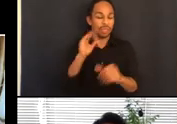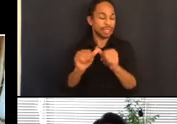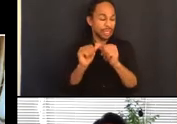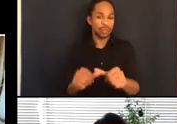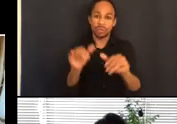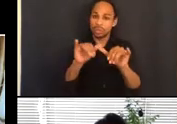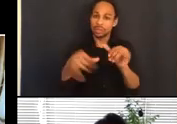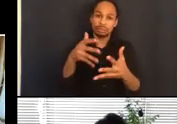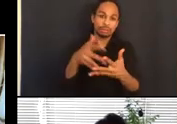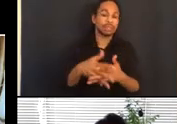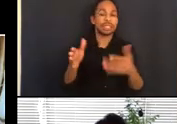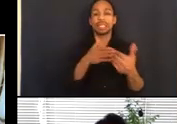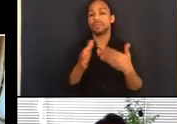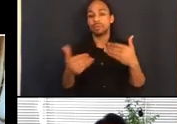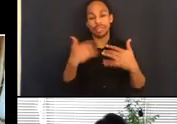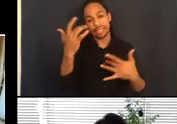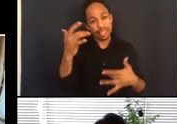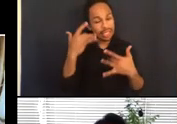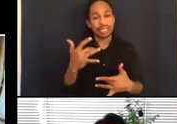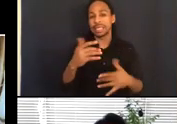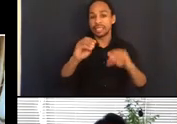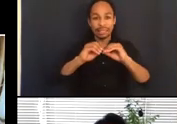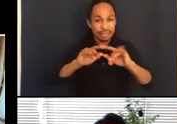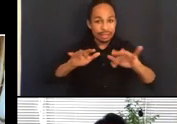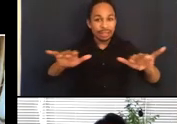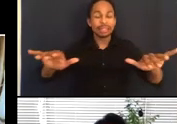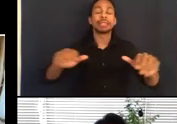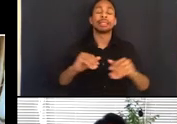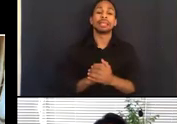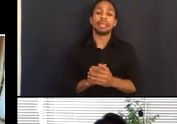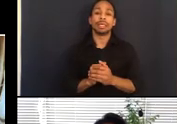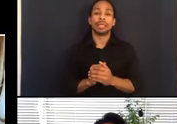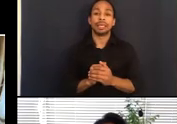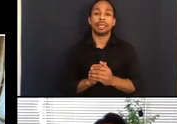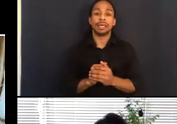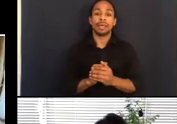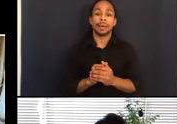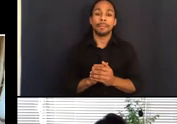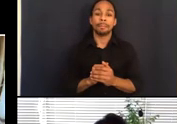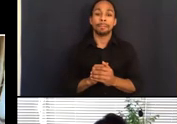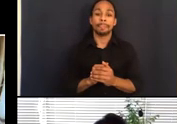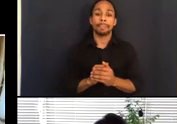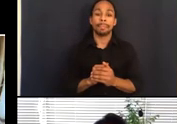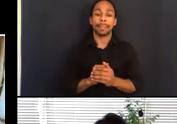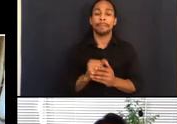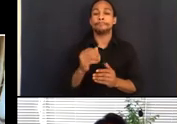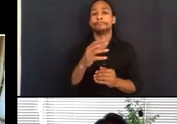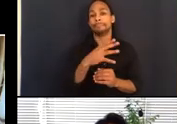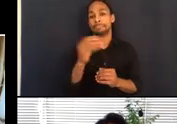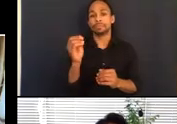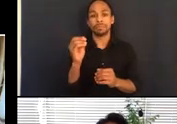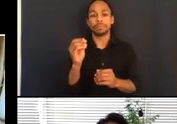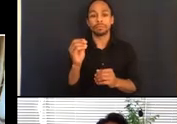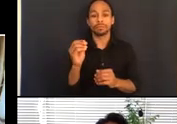the diseases and viruses that have come. Yesterday, our elder from Hopia, Elder Leon, talked about how we need to